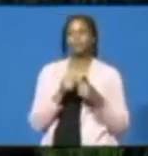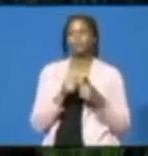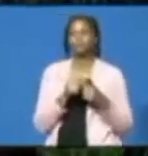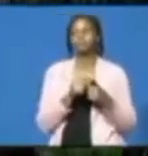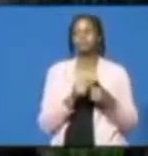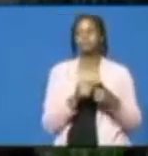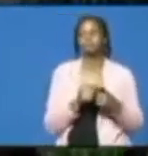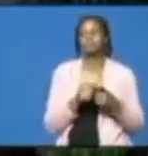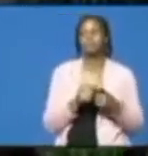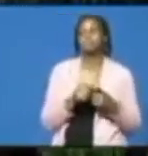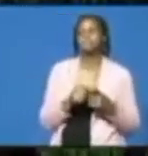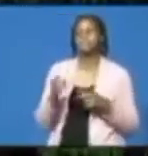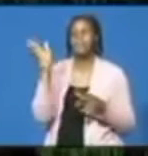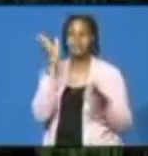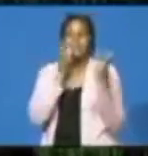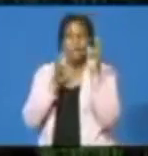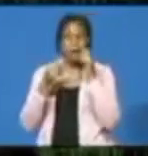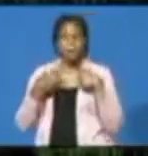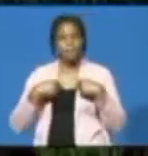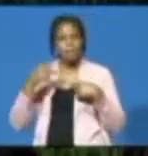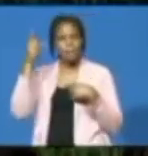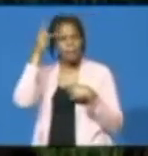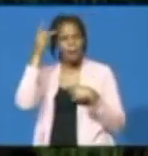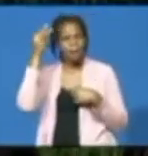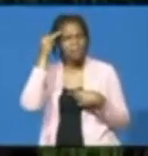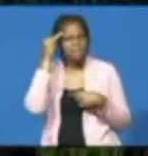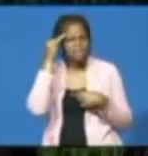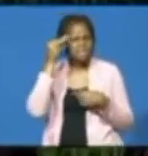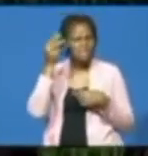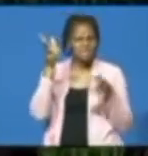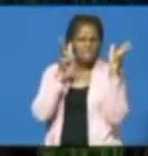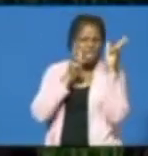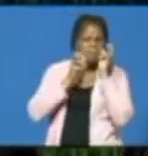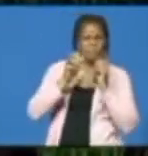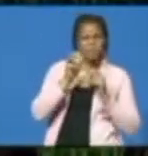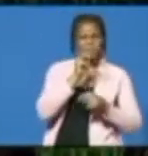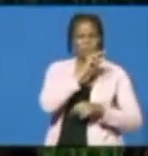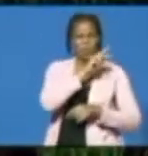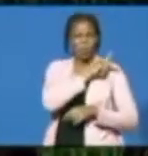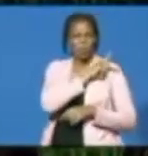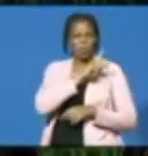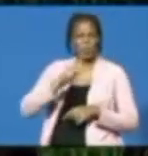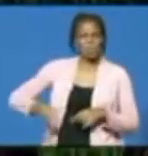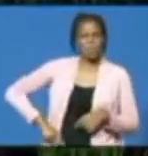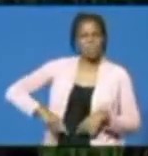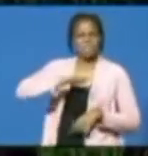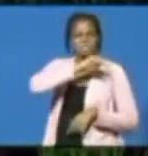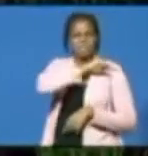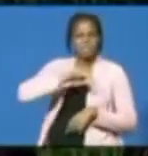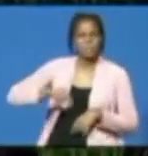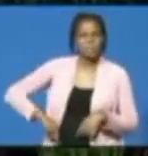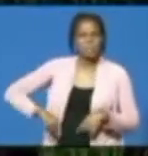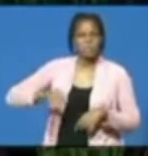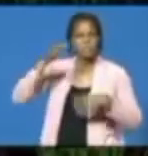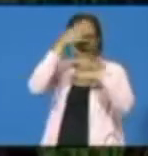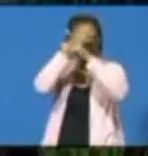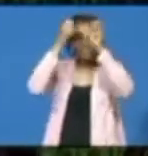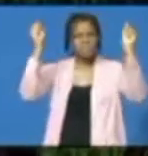me, prime ministers, hear me, queens and kings and presidents and princes, hear